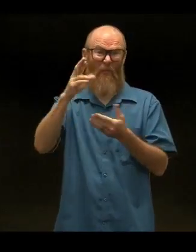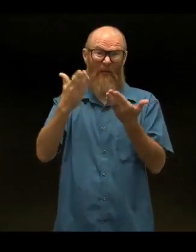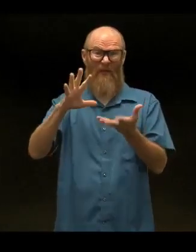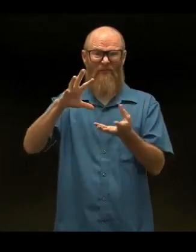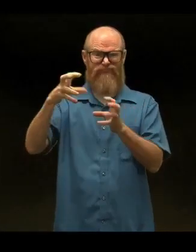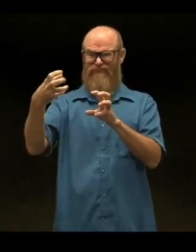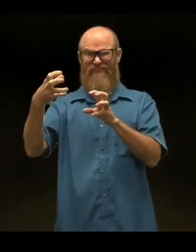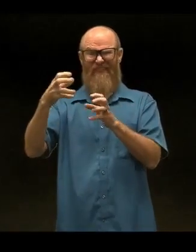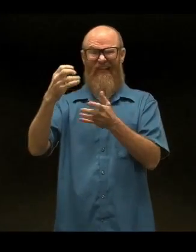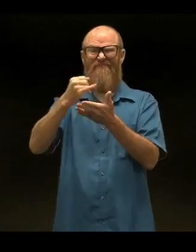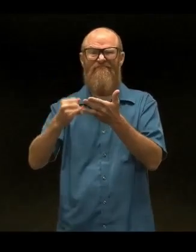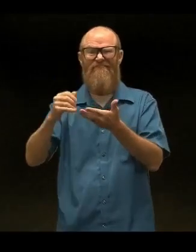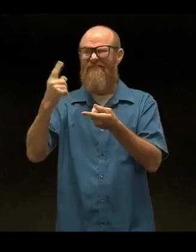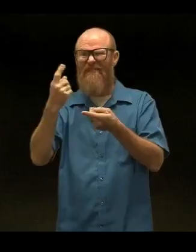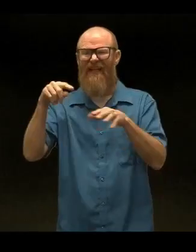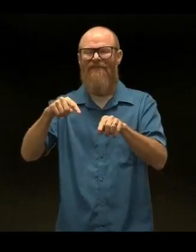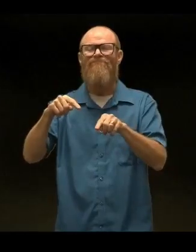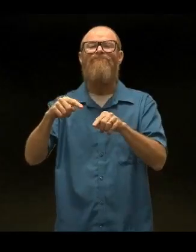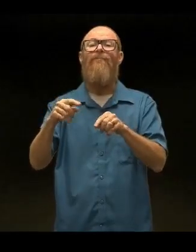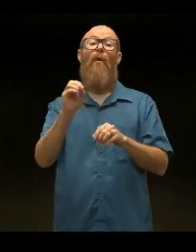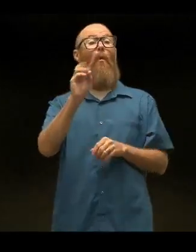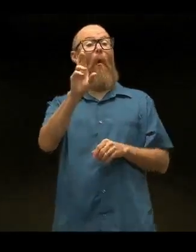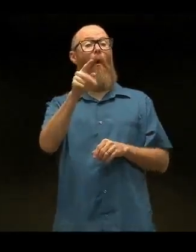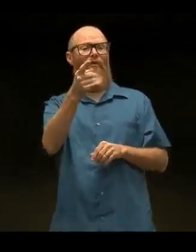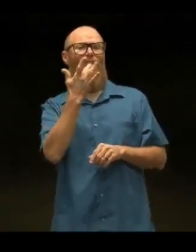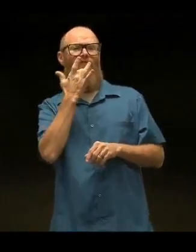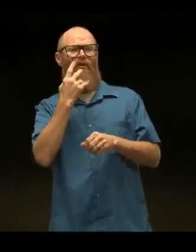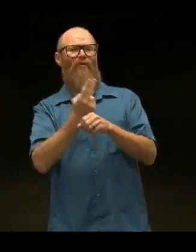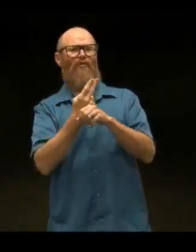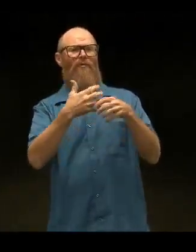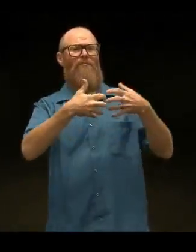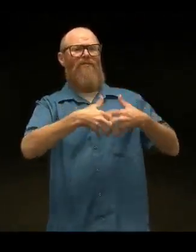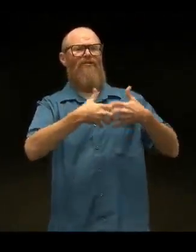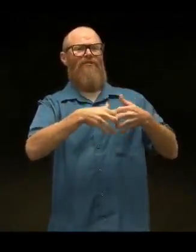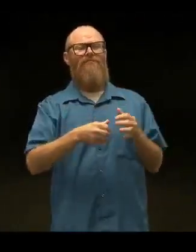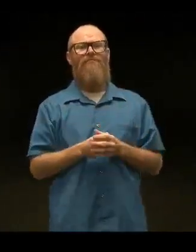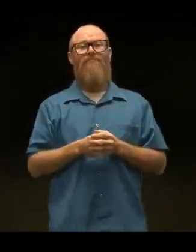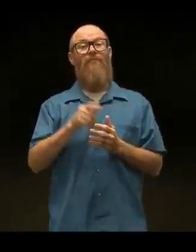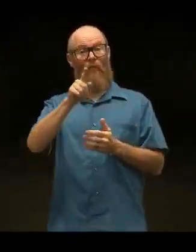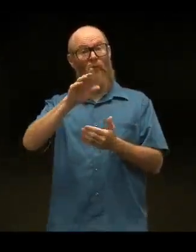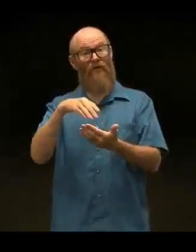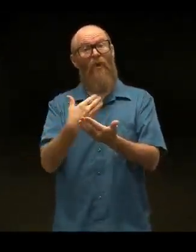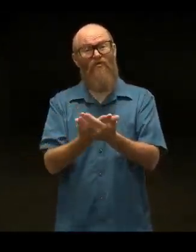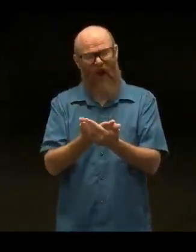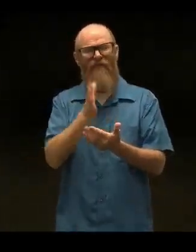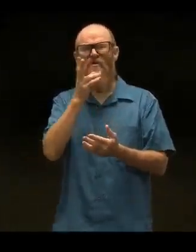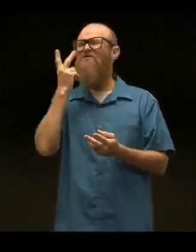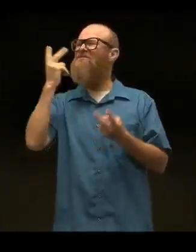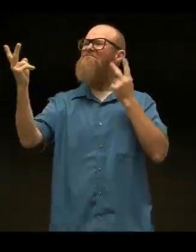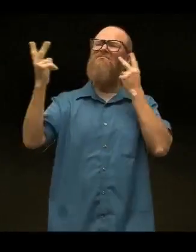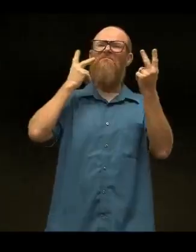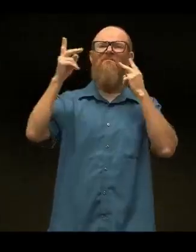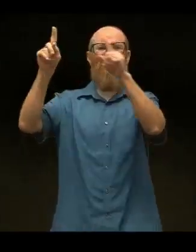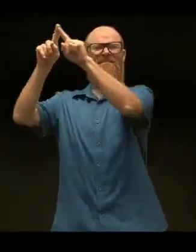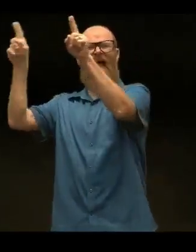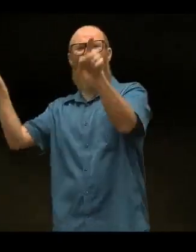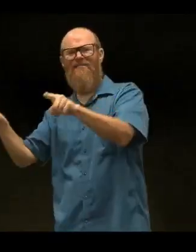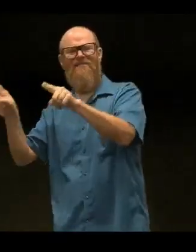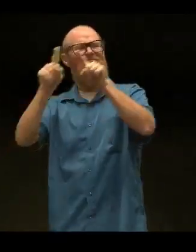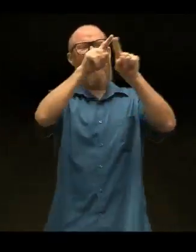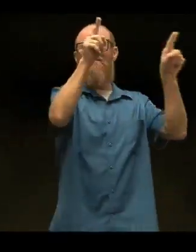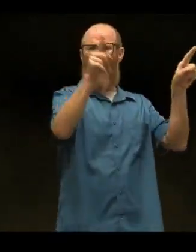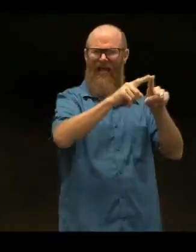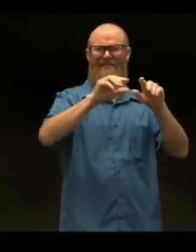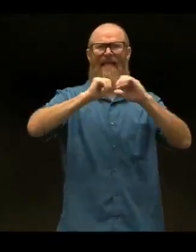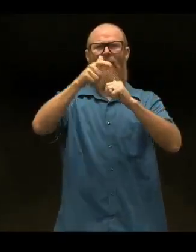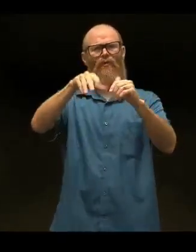if you would like to use an accessible voting machine. When you arrive at the election center, you should find signs from the parking area along an accessible pathway